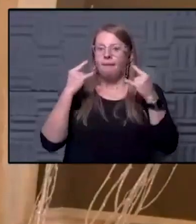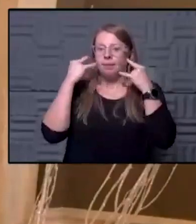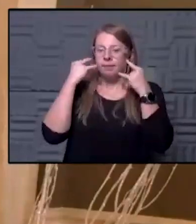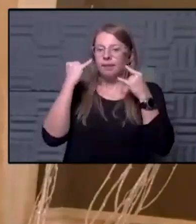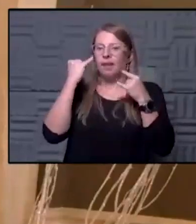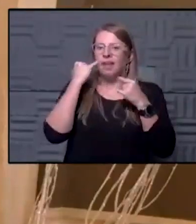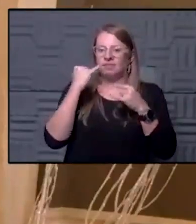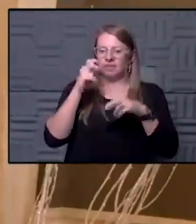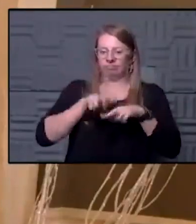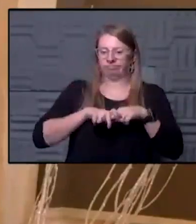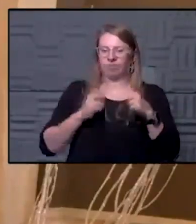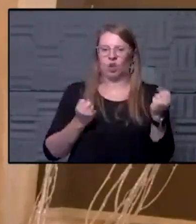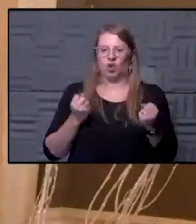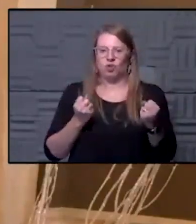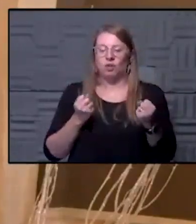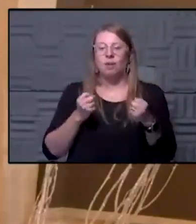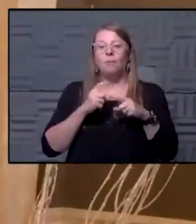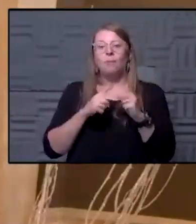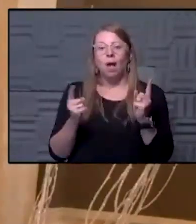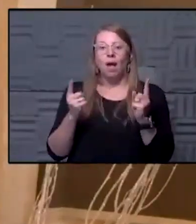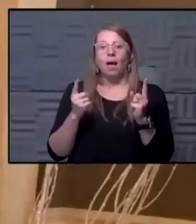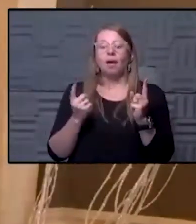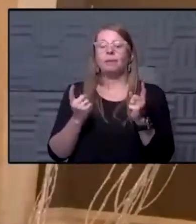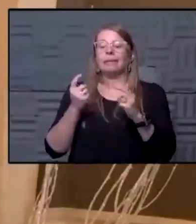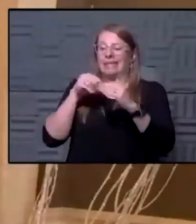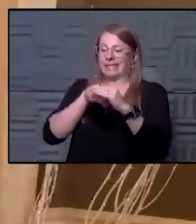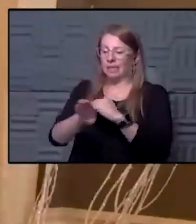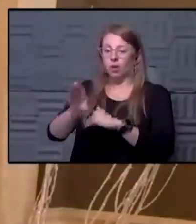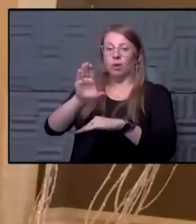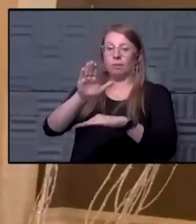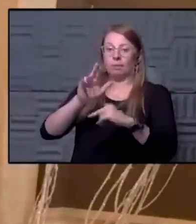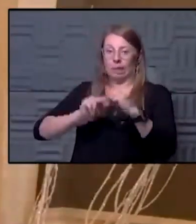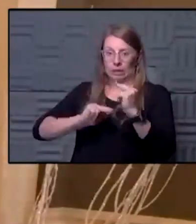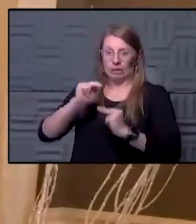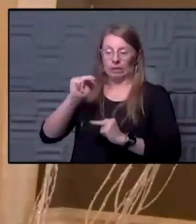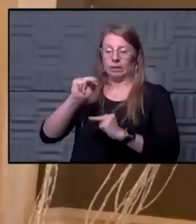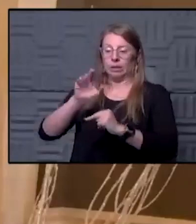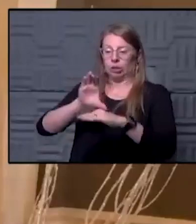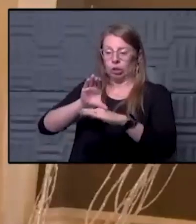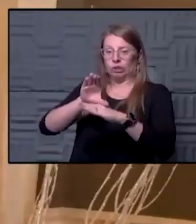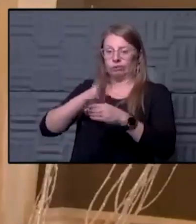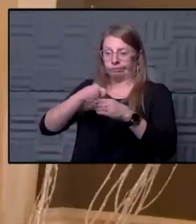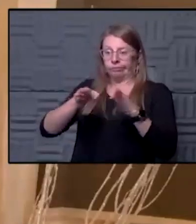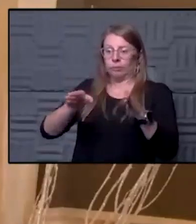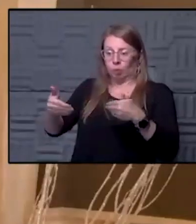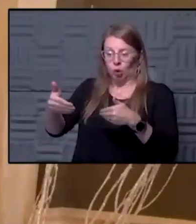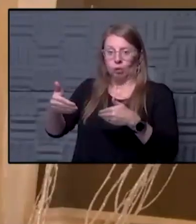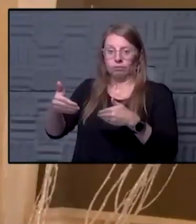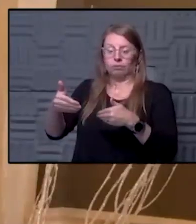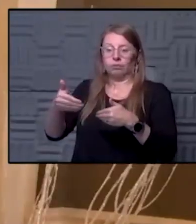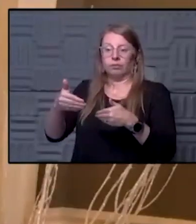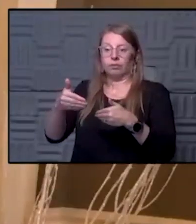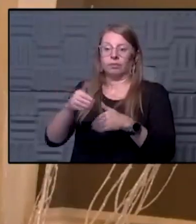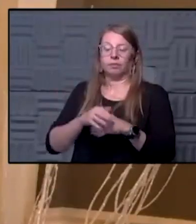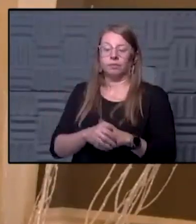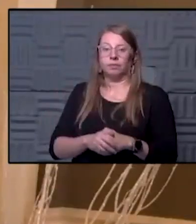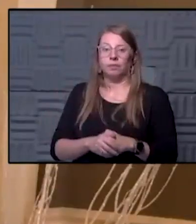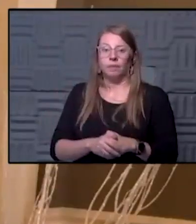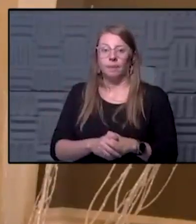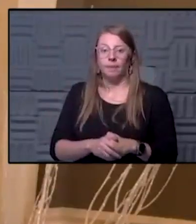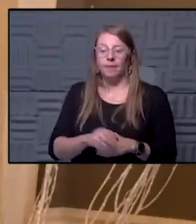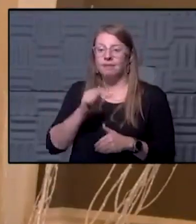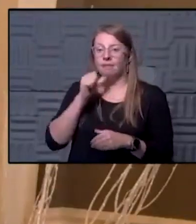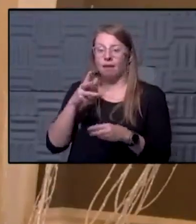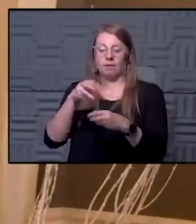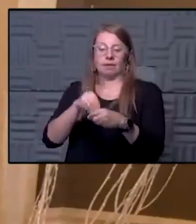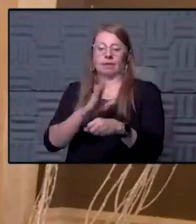they're in their car. But if they do come into the sanctuary and they're not participating with either giving a singing